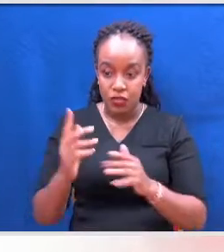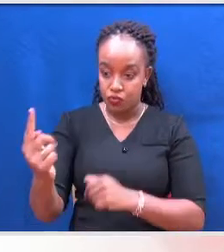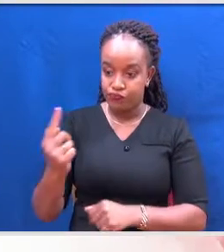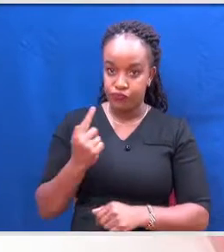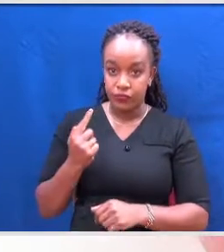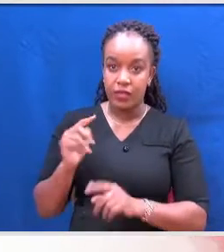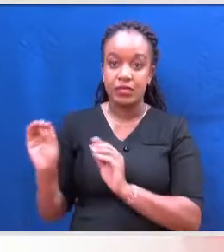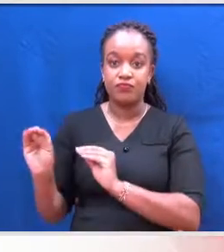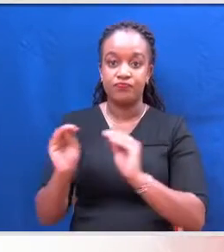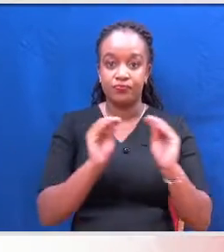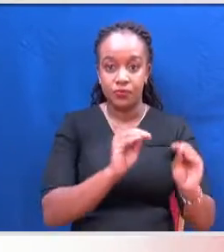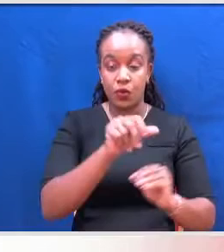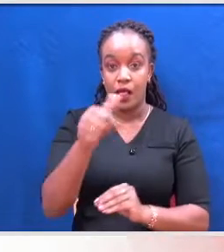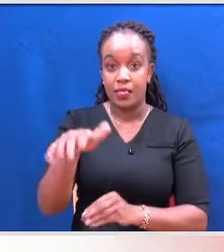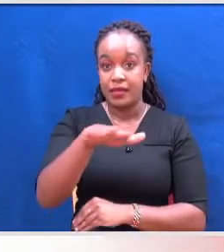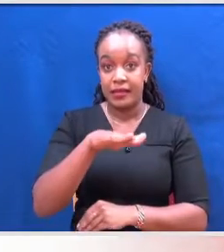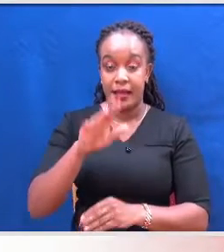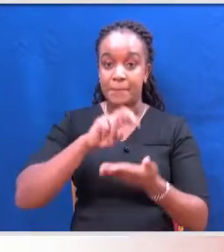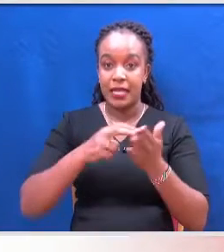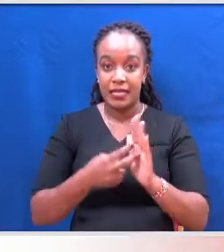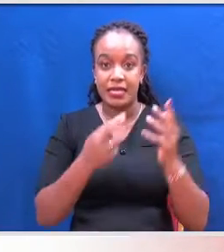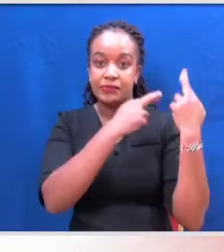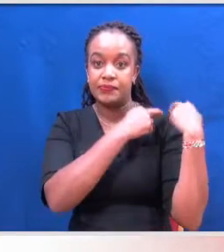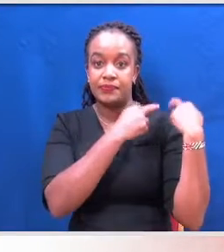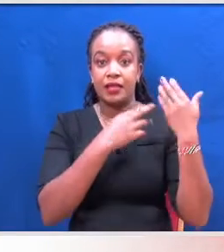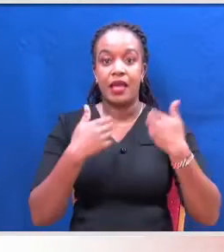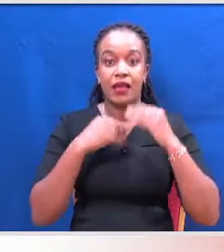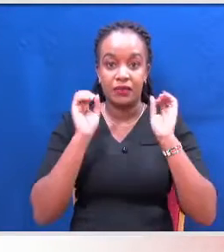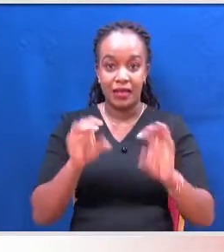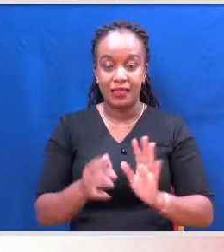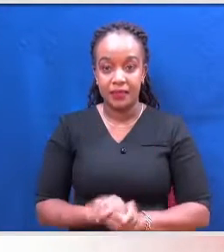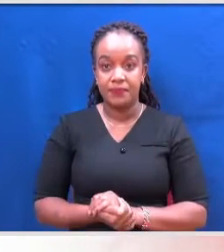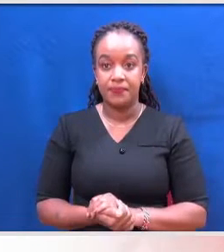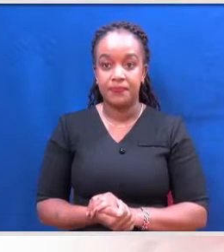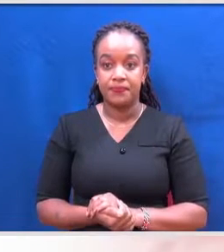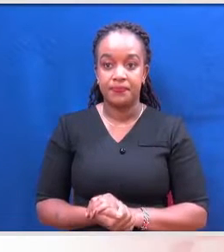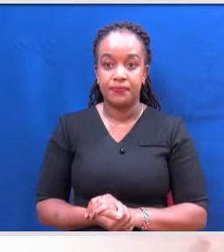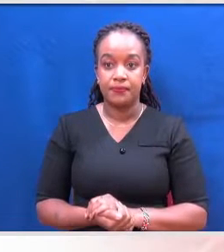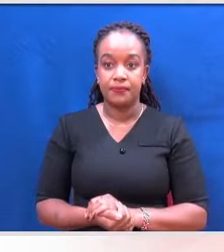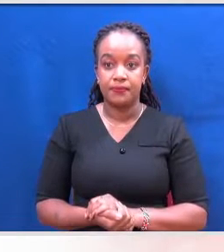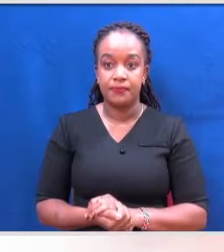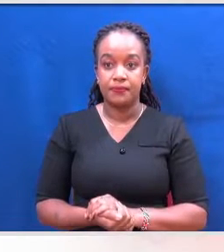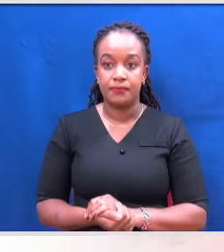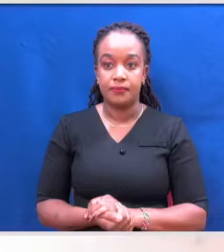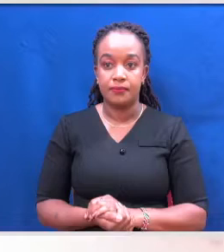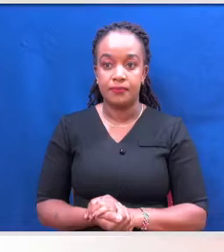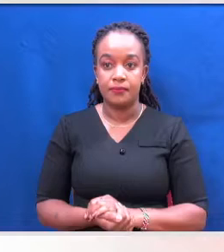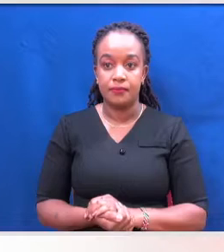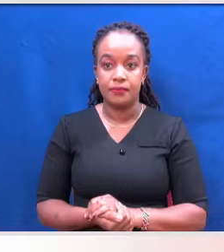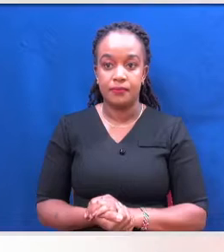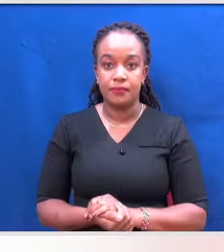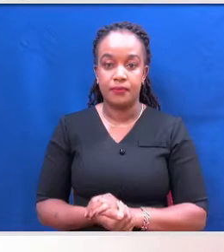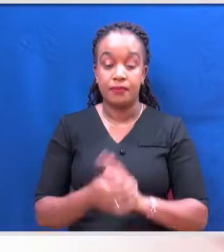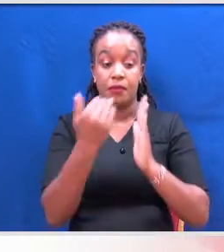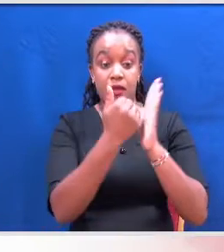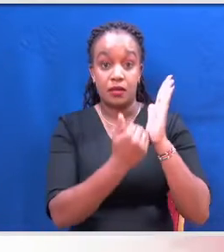So there is no accountability. And at paragraph 60, what do you say? At paragraph 60,